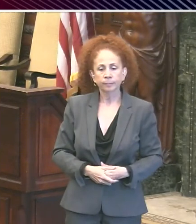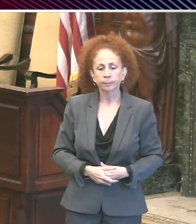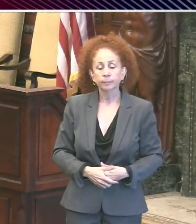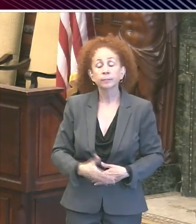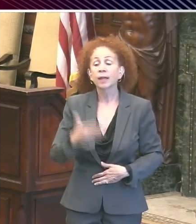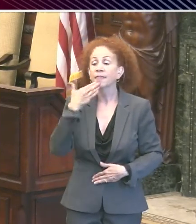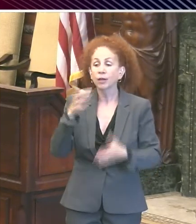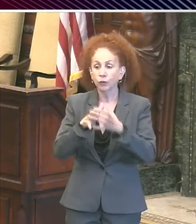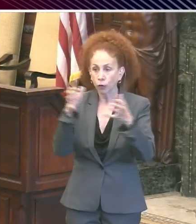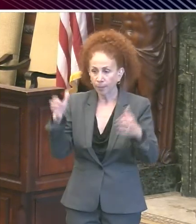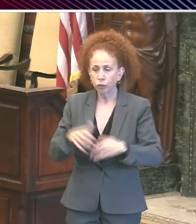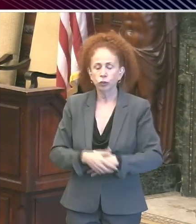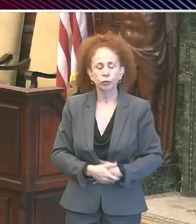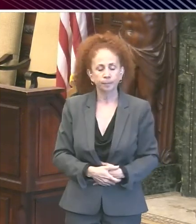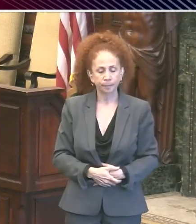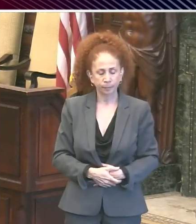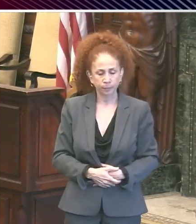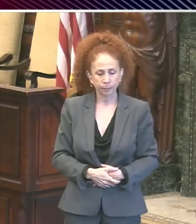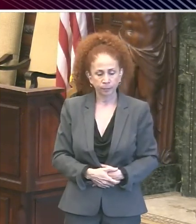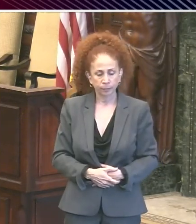Okay, thank you very much.